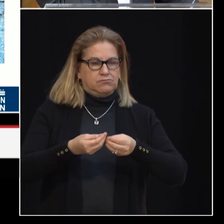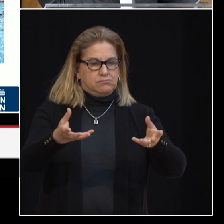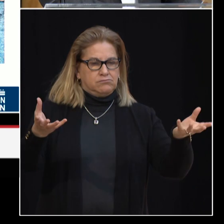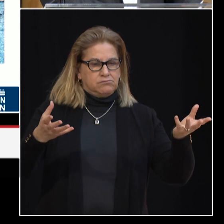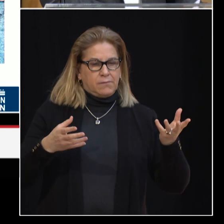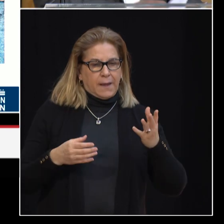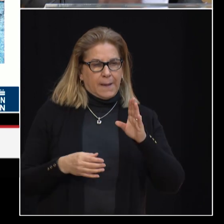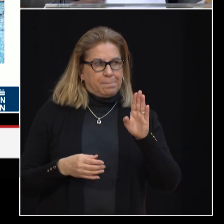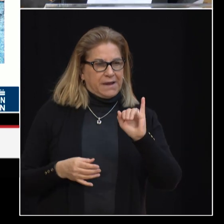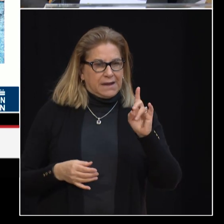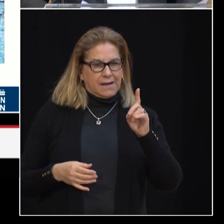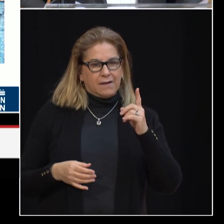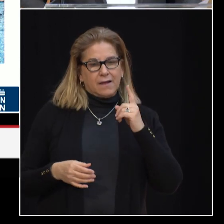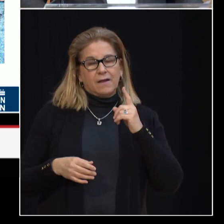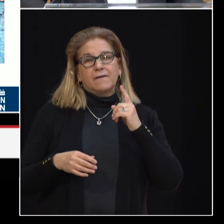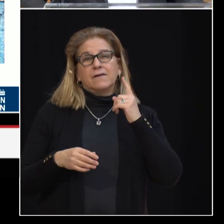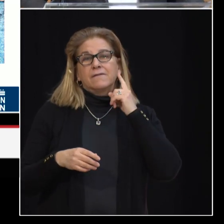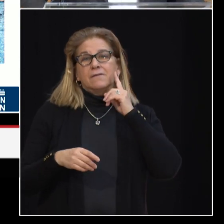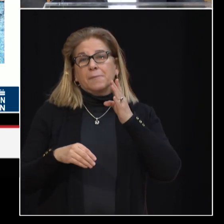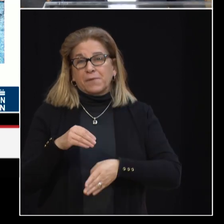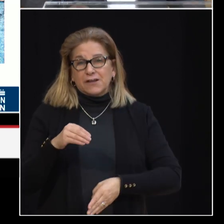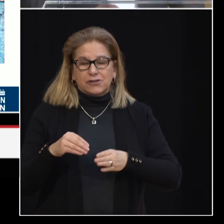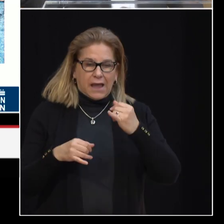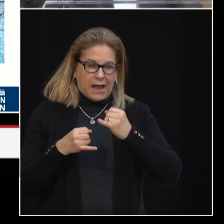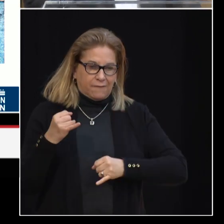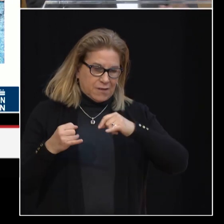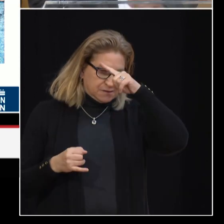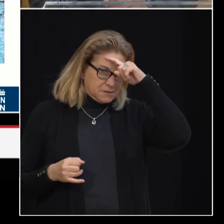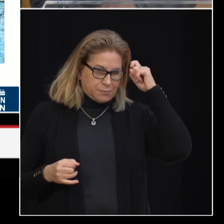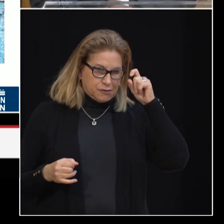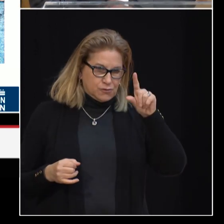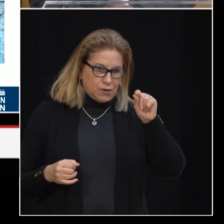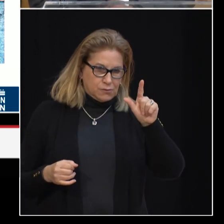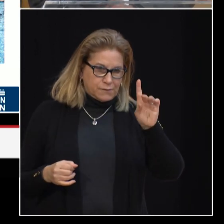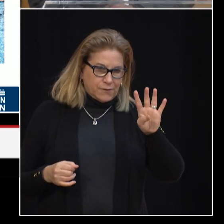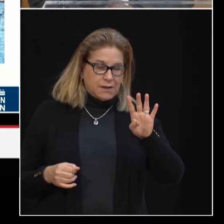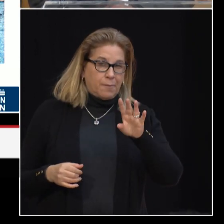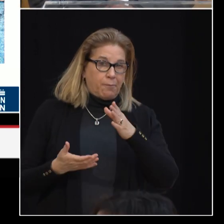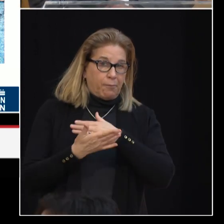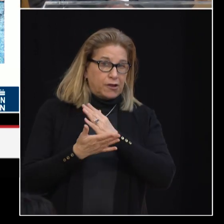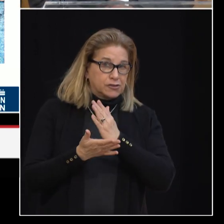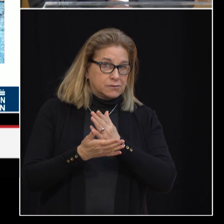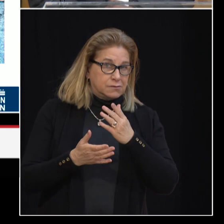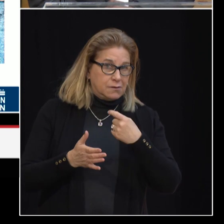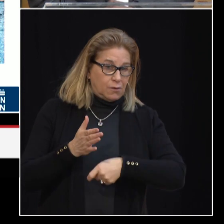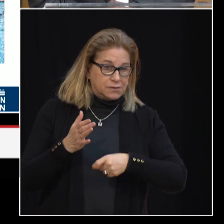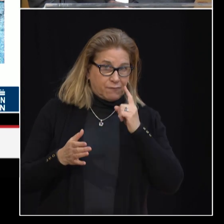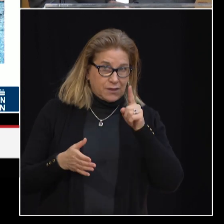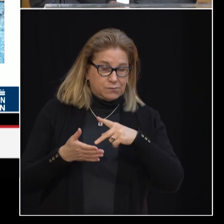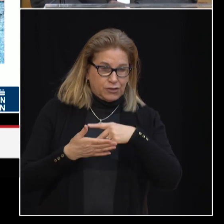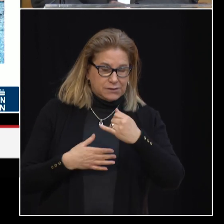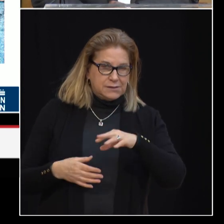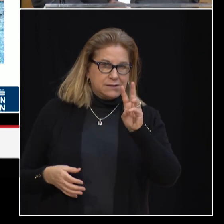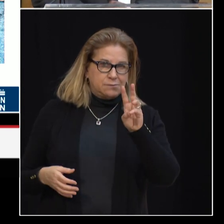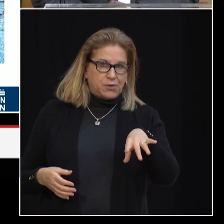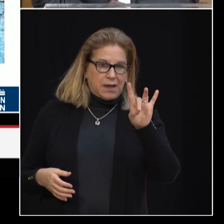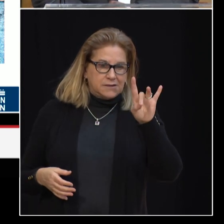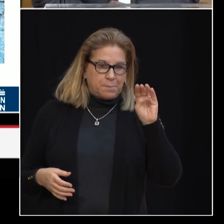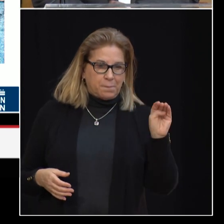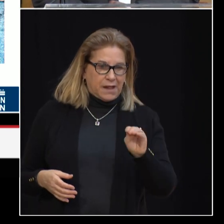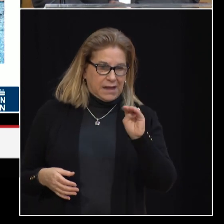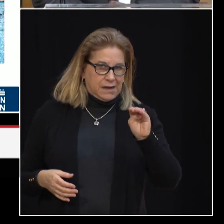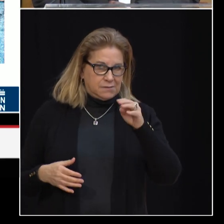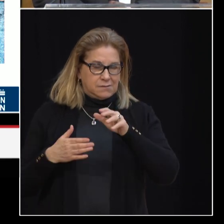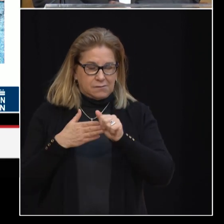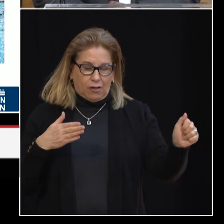project budget is $6.8 million. For a full listing of available solicitations, please visit DGS at